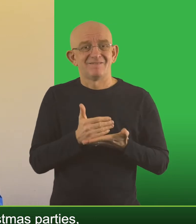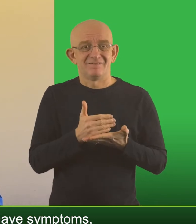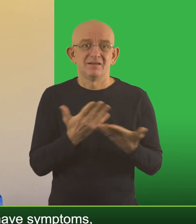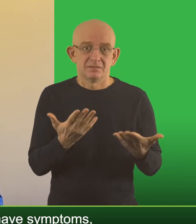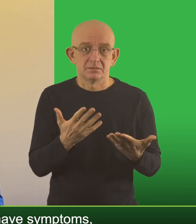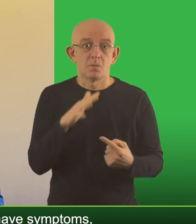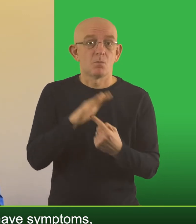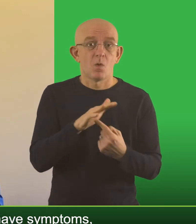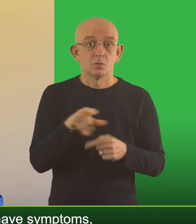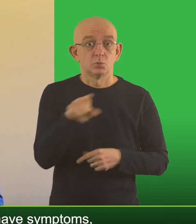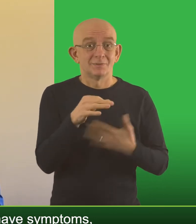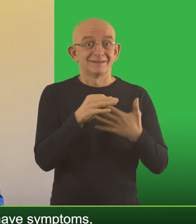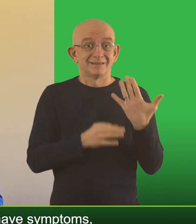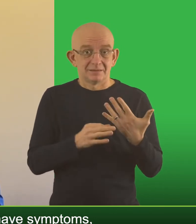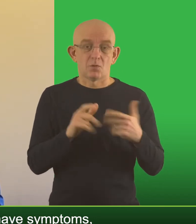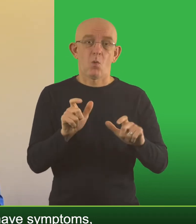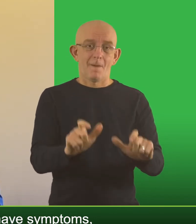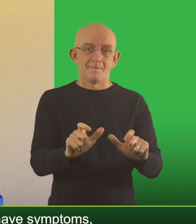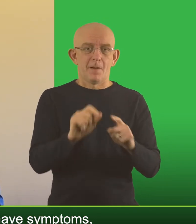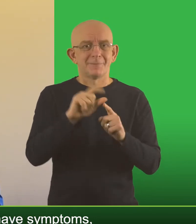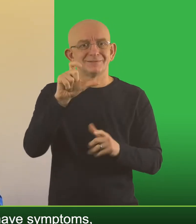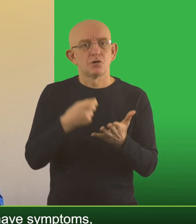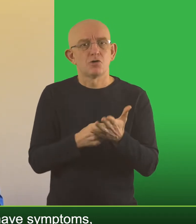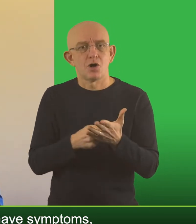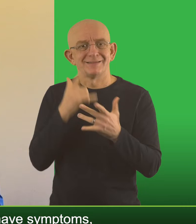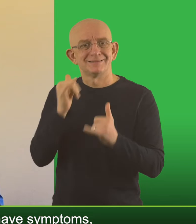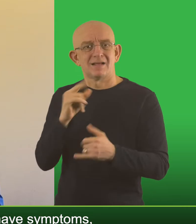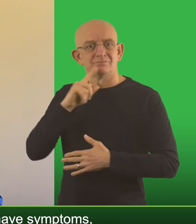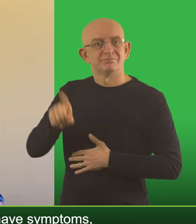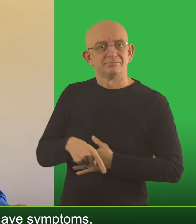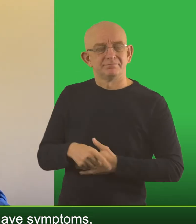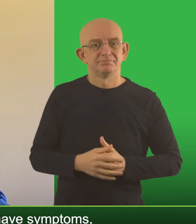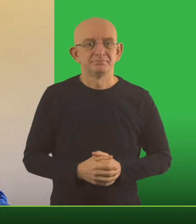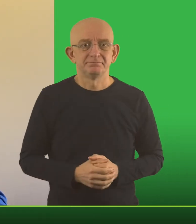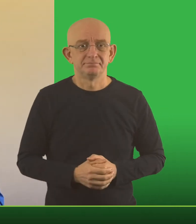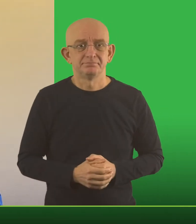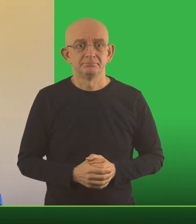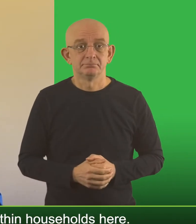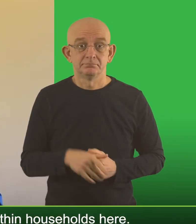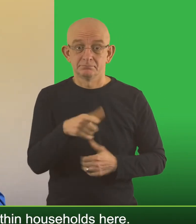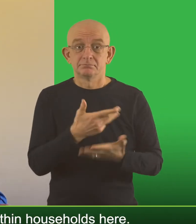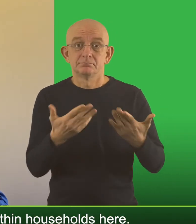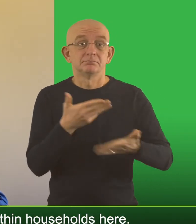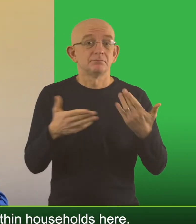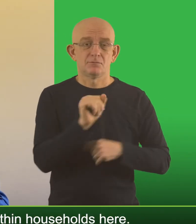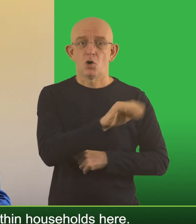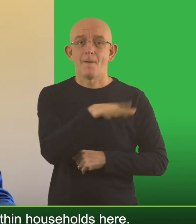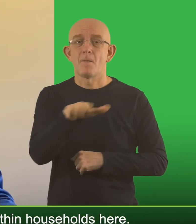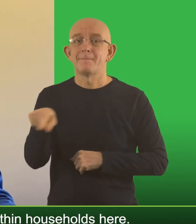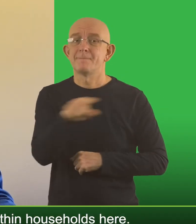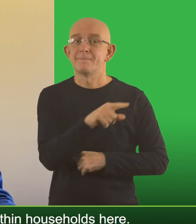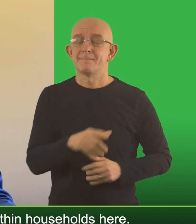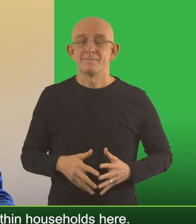possibly can. And most importantly, if you have symptoms, please stay at home and get a PCR test. Most of the transmission